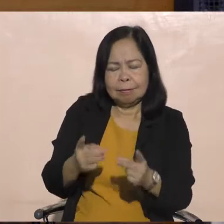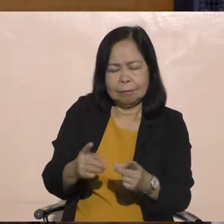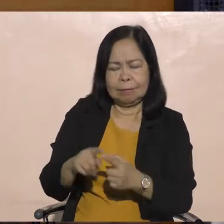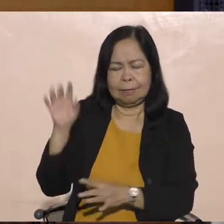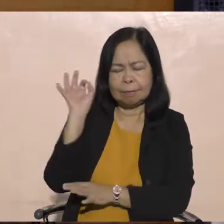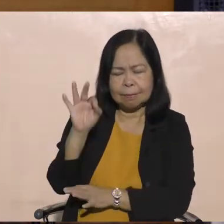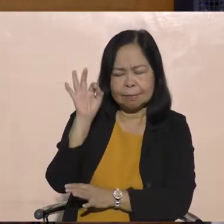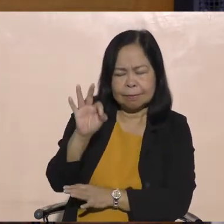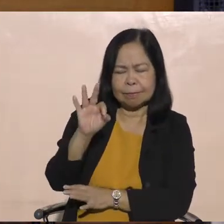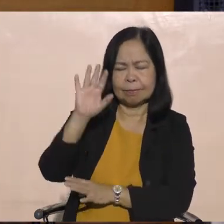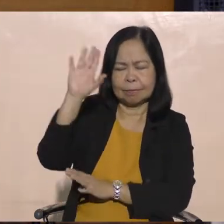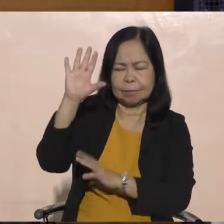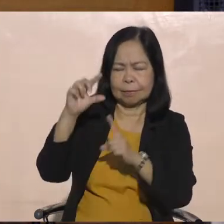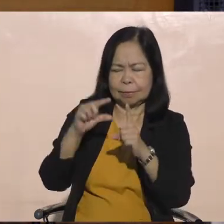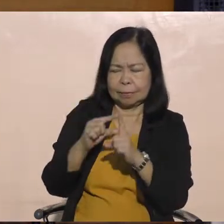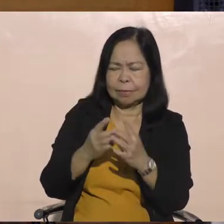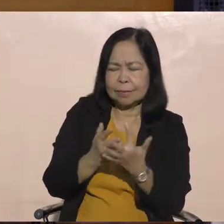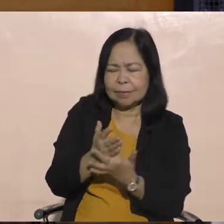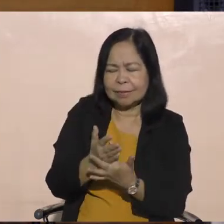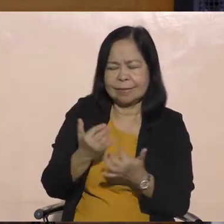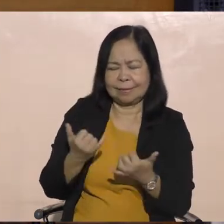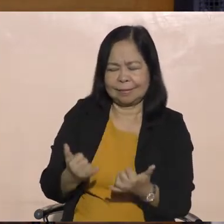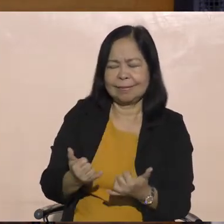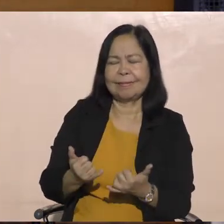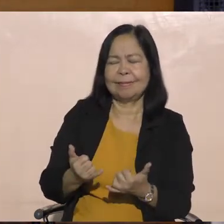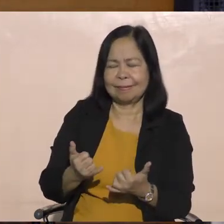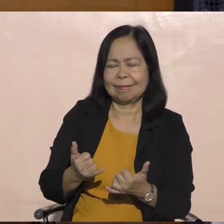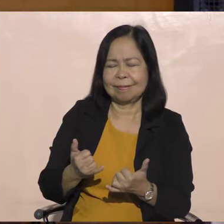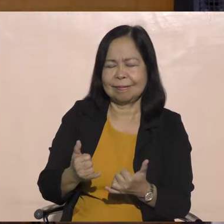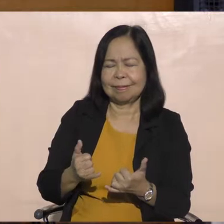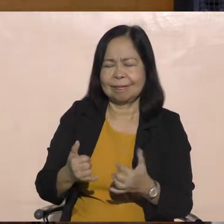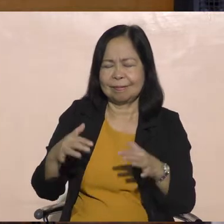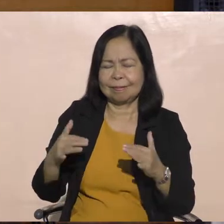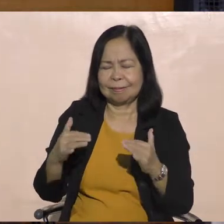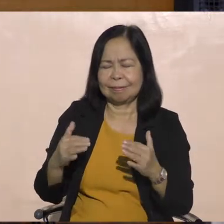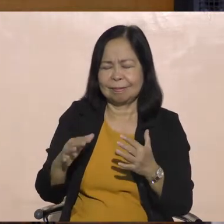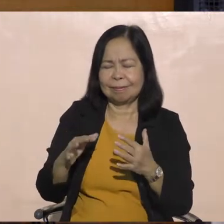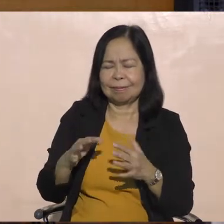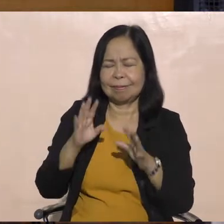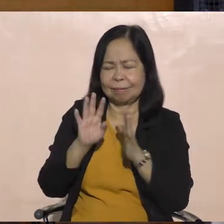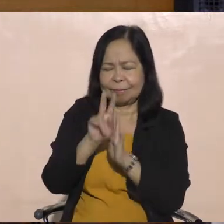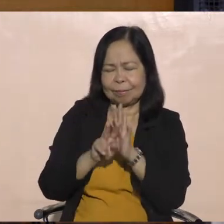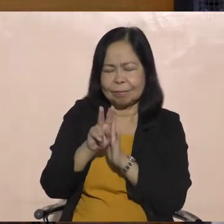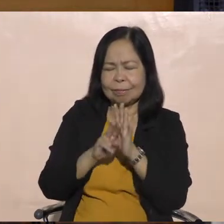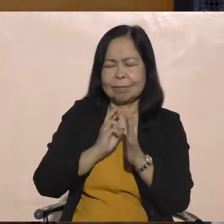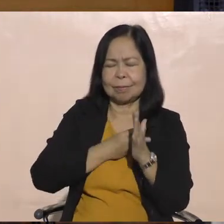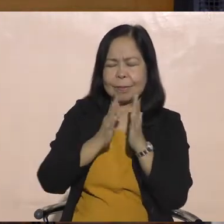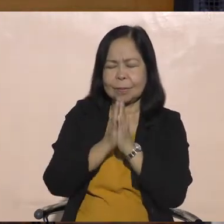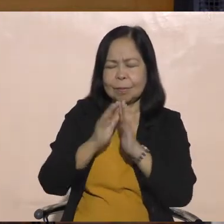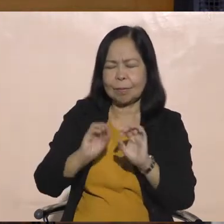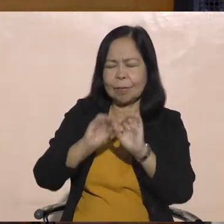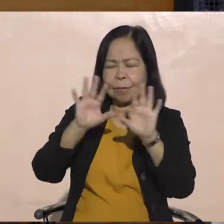opportunity to preach your word through this online broadcast. We pray for clarity and understanding to those